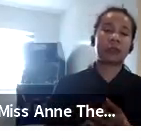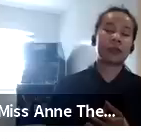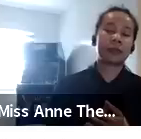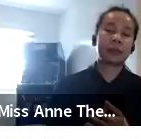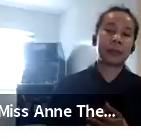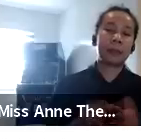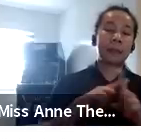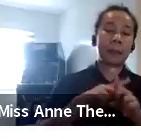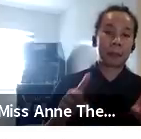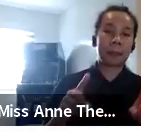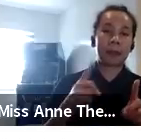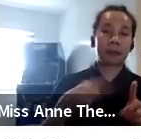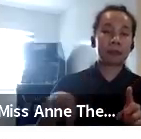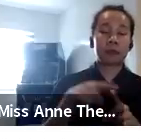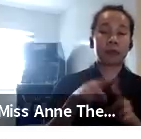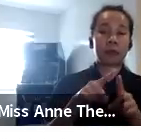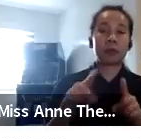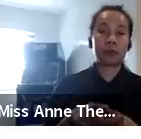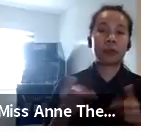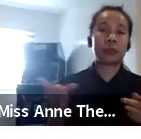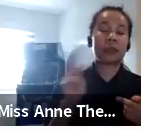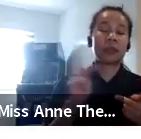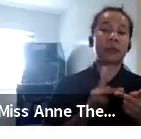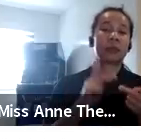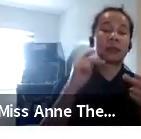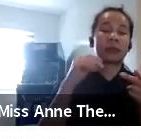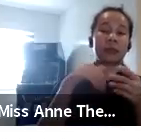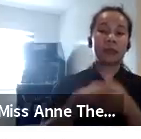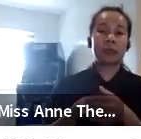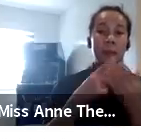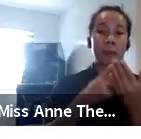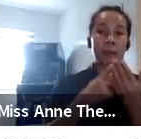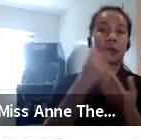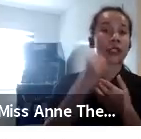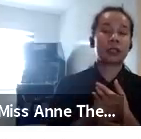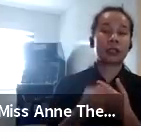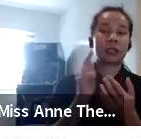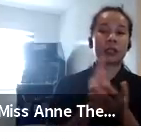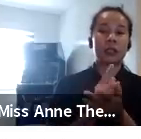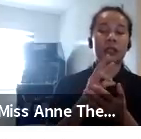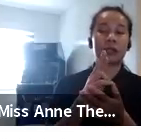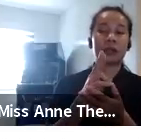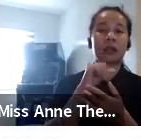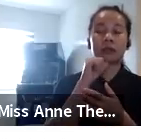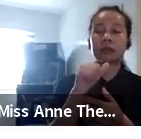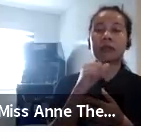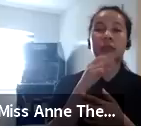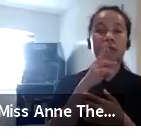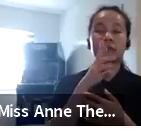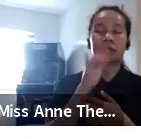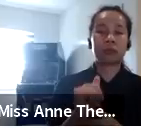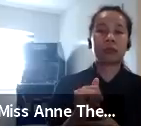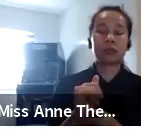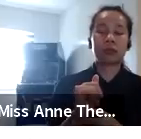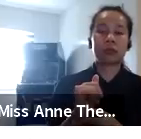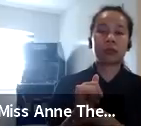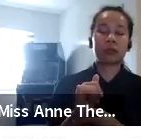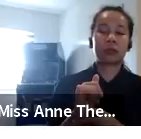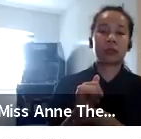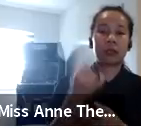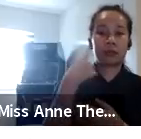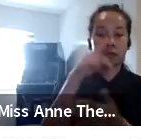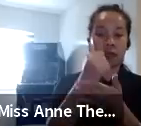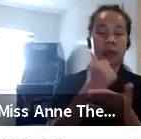we also participate in projects that are not really for